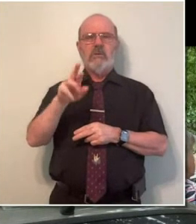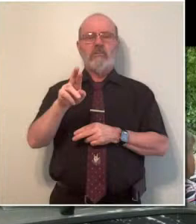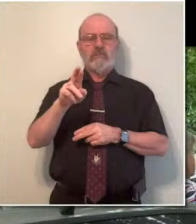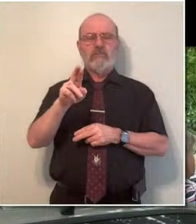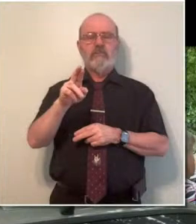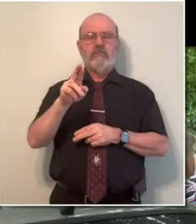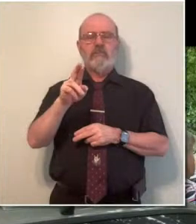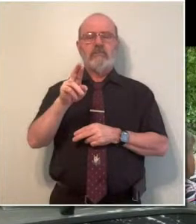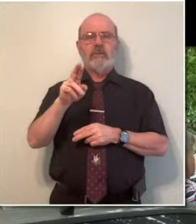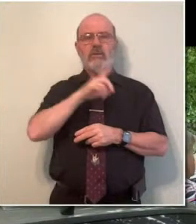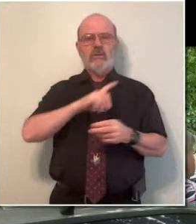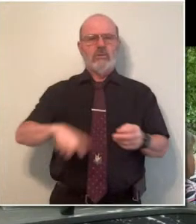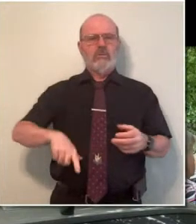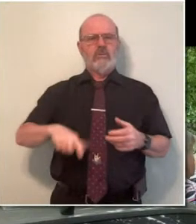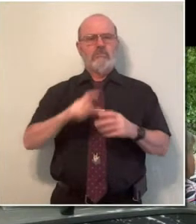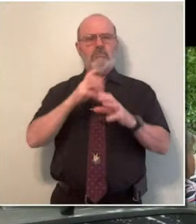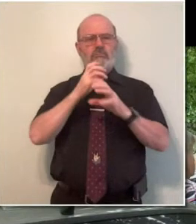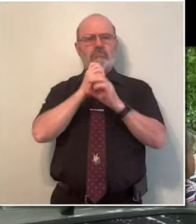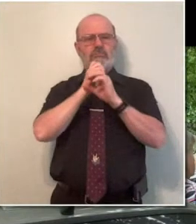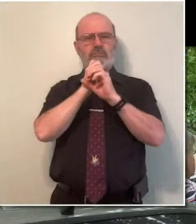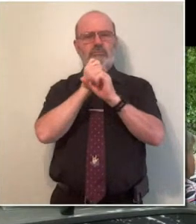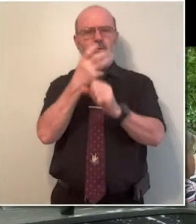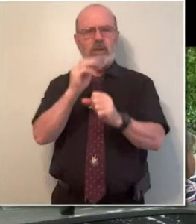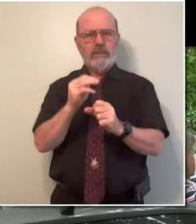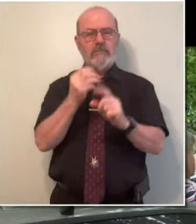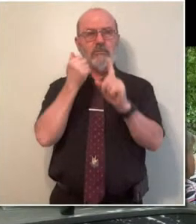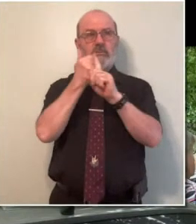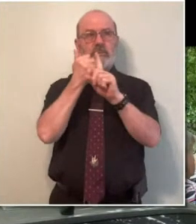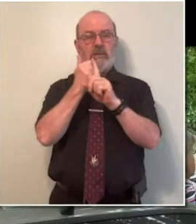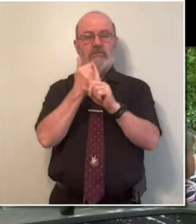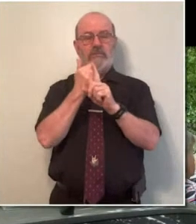The Lord is drawing him to himself.